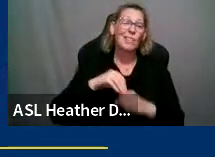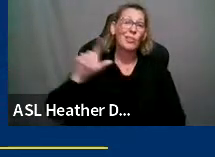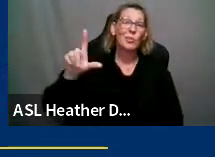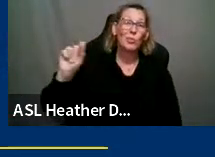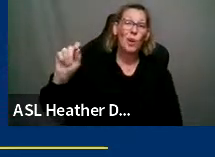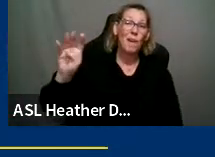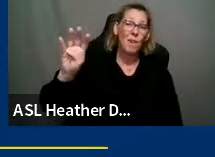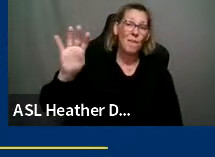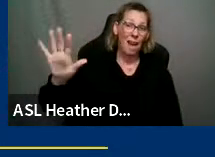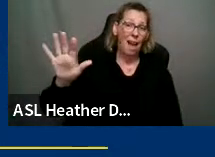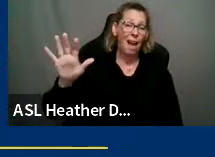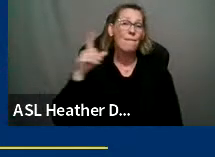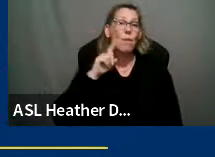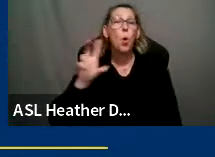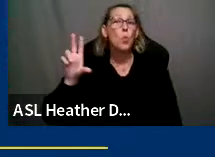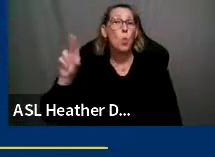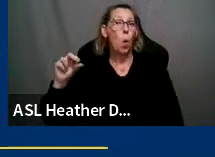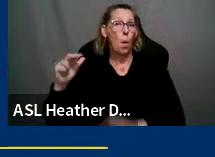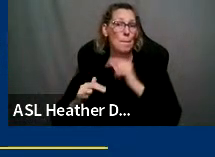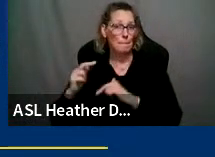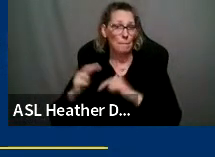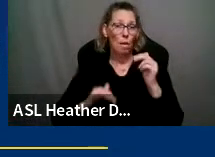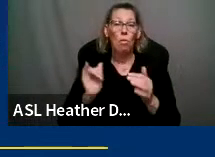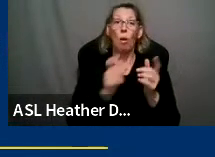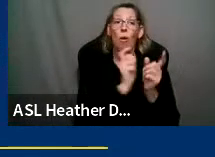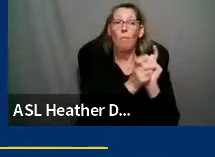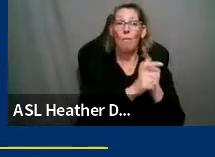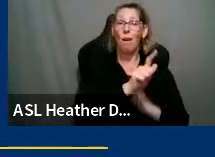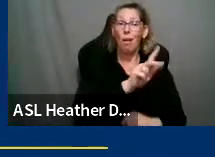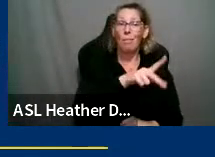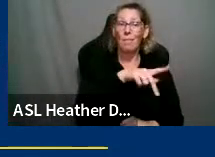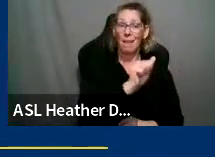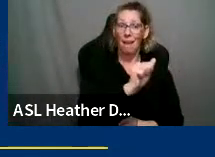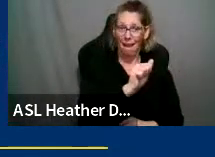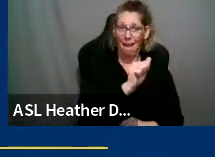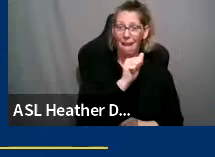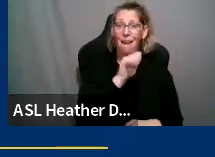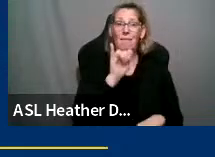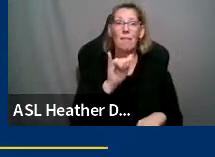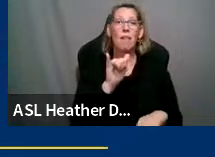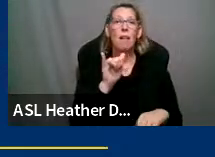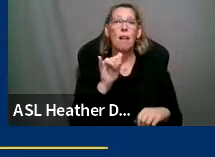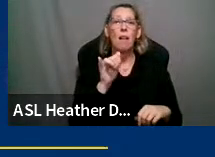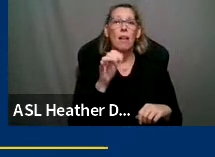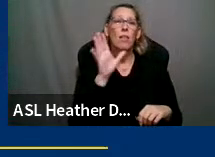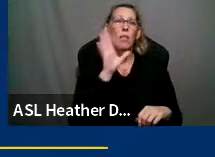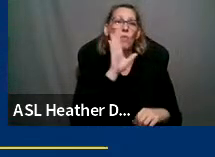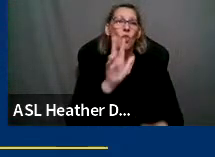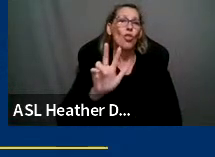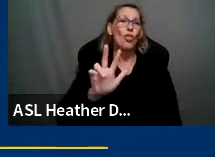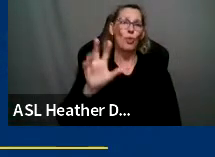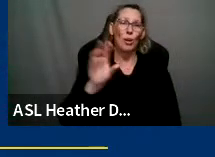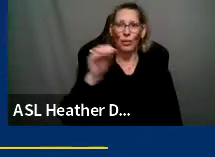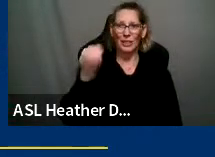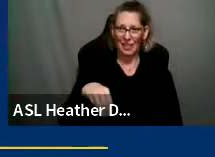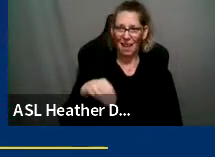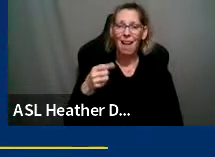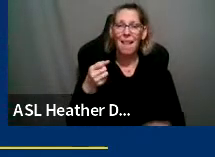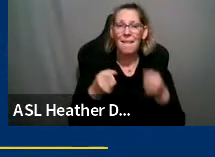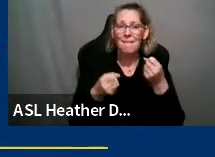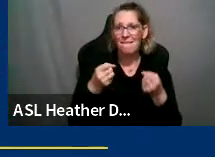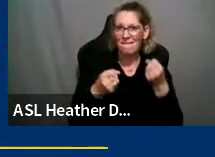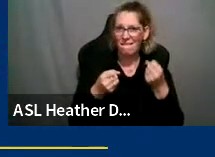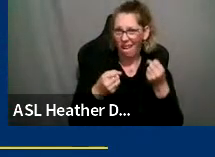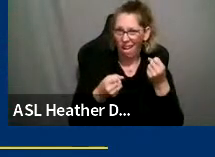no-build condition. The modified LPA and design options will reduce that about 3% in vehicles as